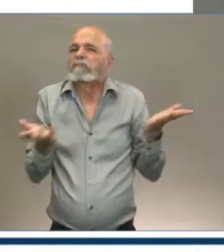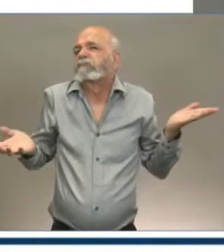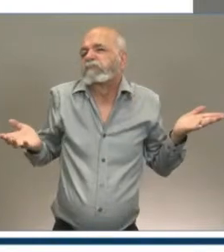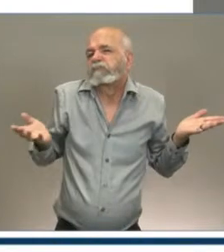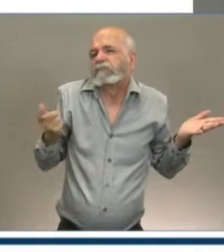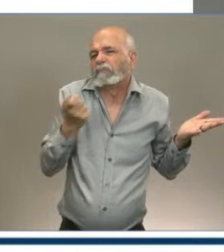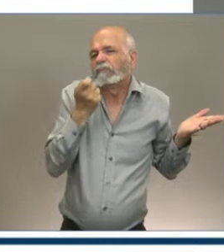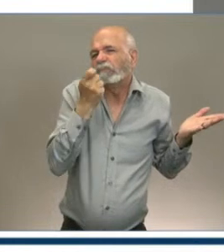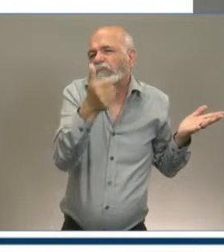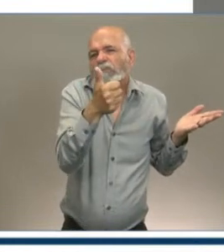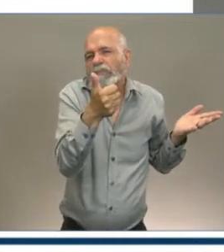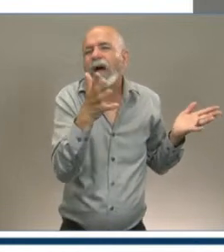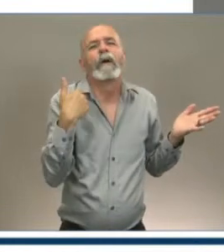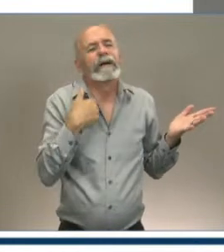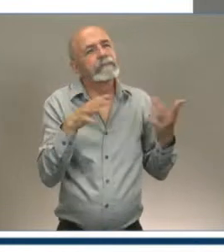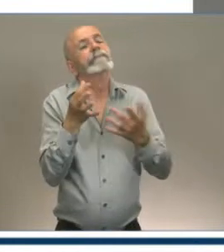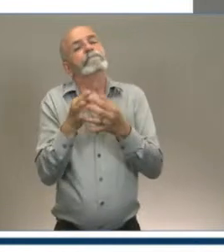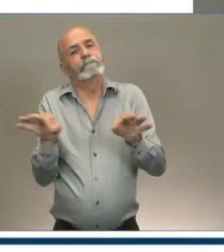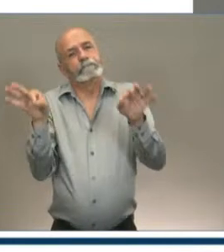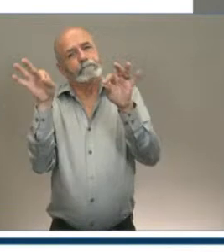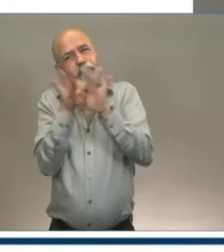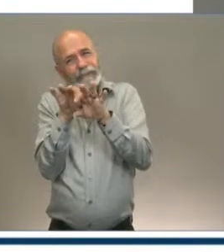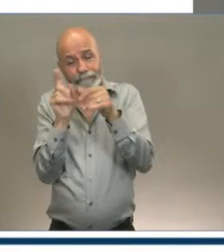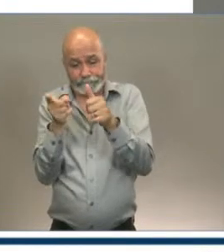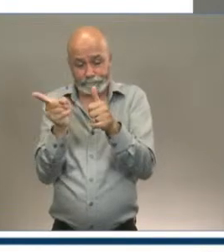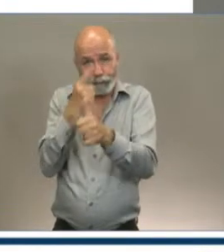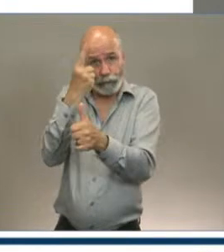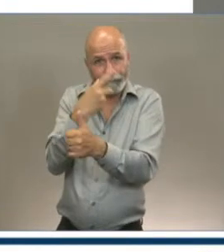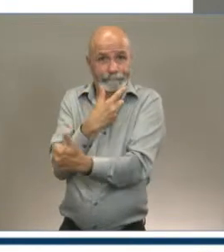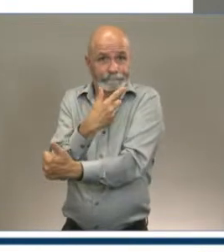to get their first dose of vaccine as quickly as possible.